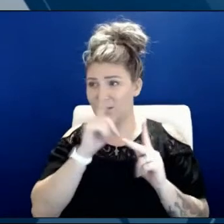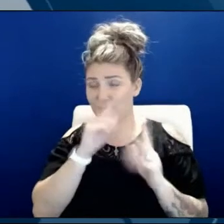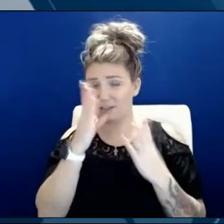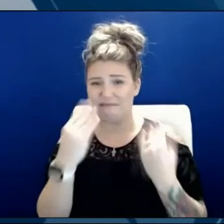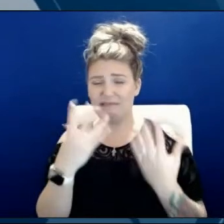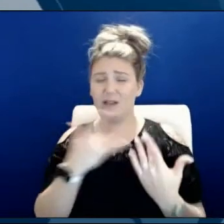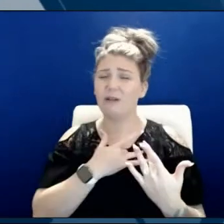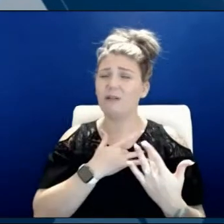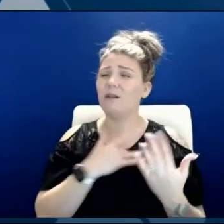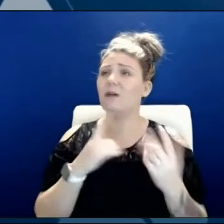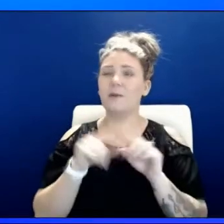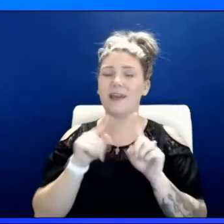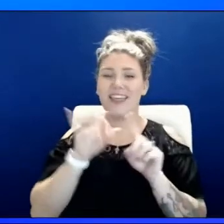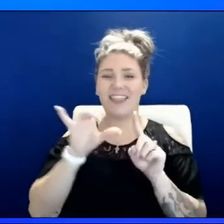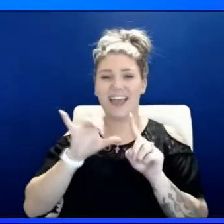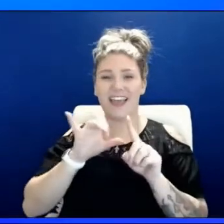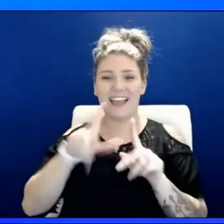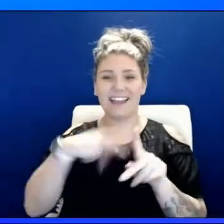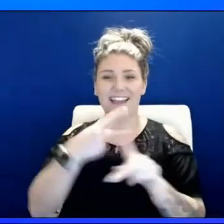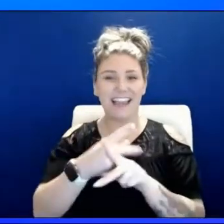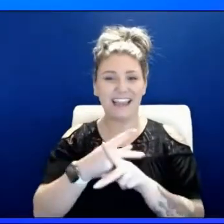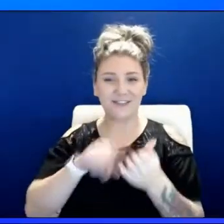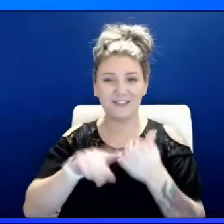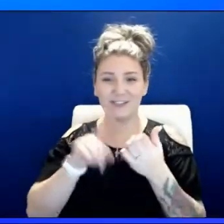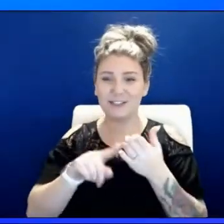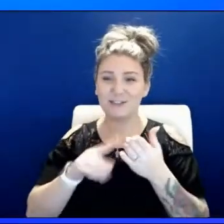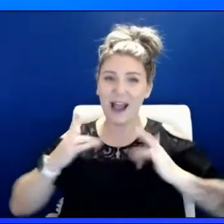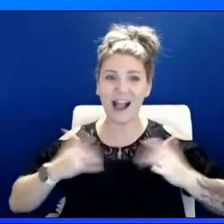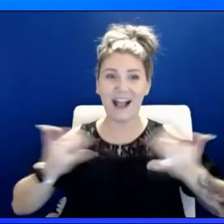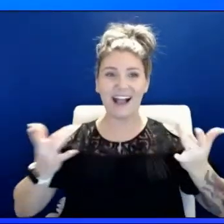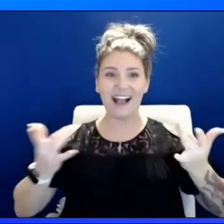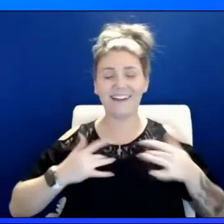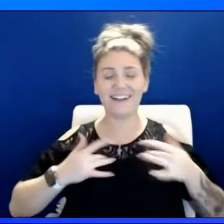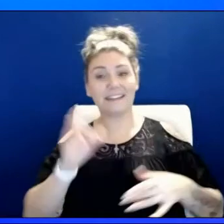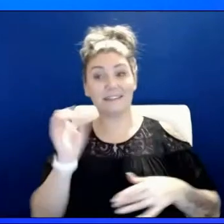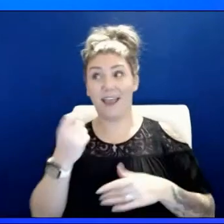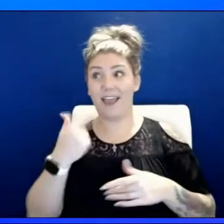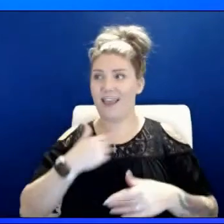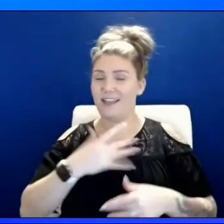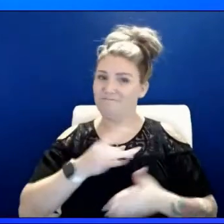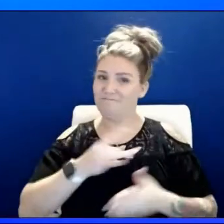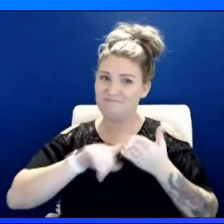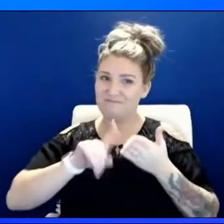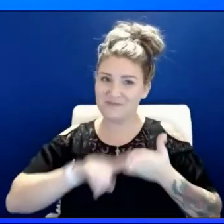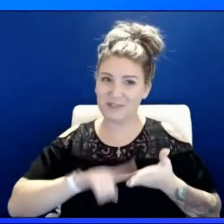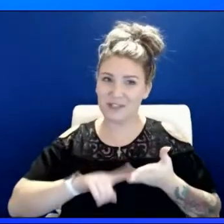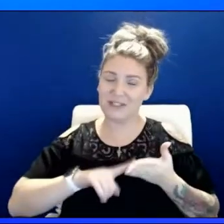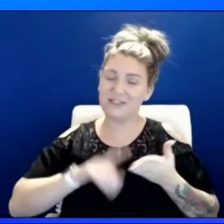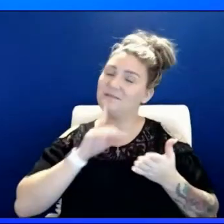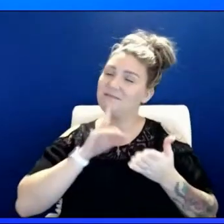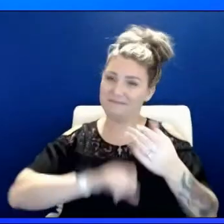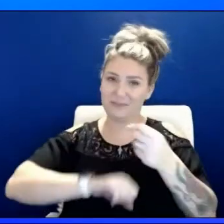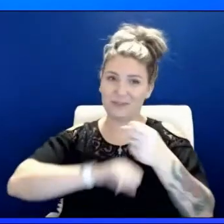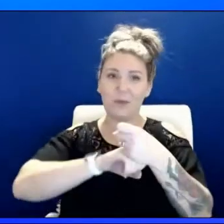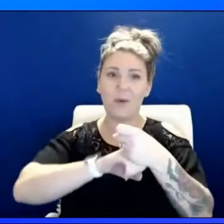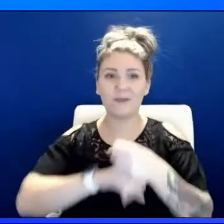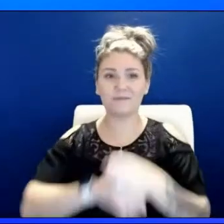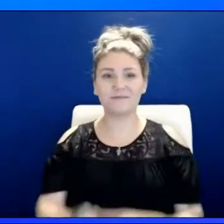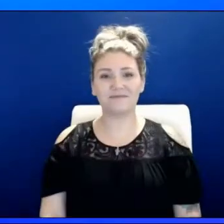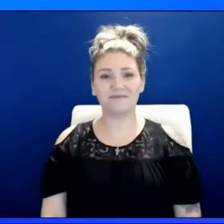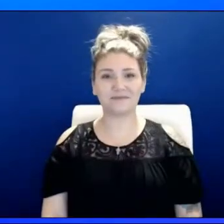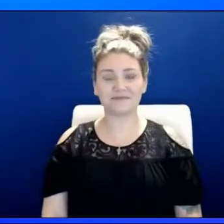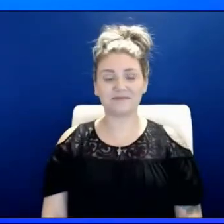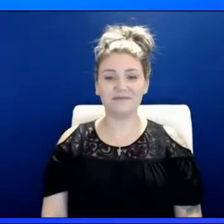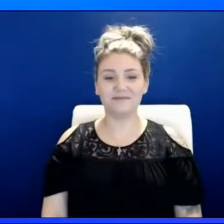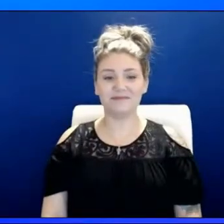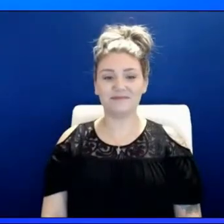make your heart sing. Yeah, no, this is the type of research that I strongly support. I think this is going to